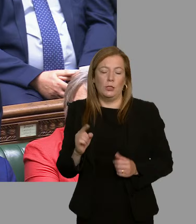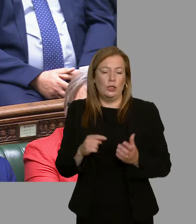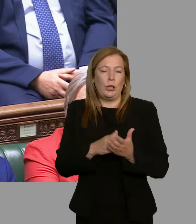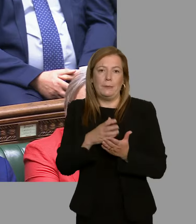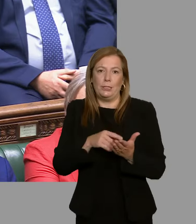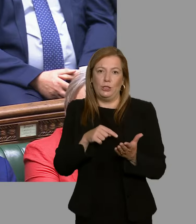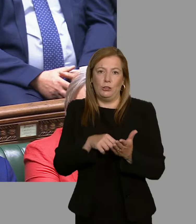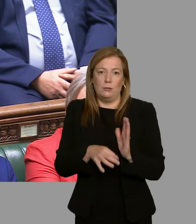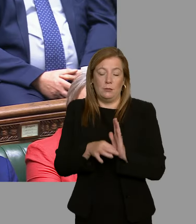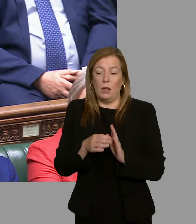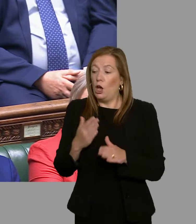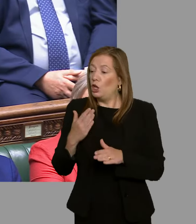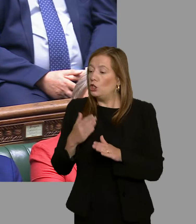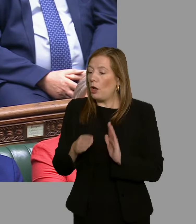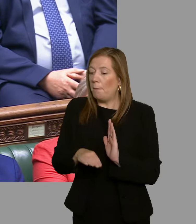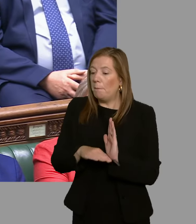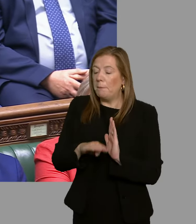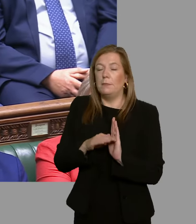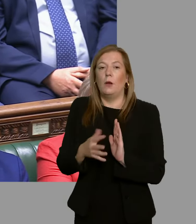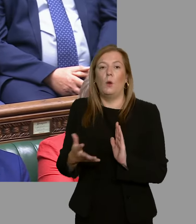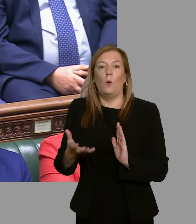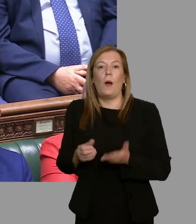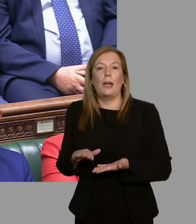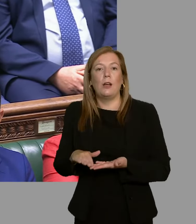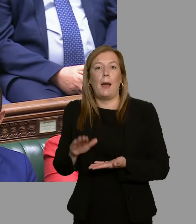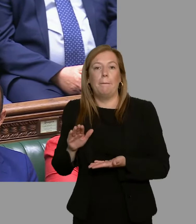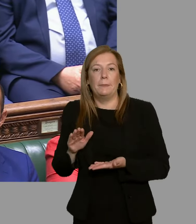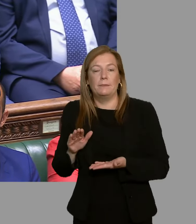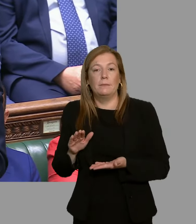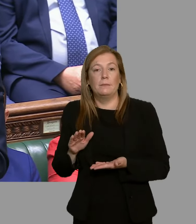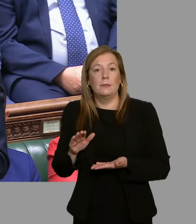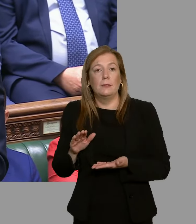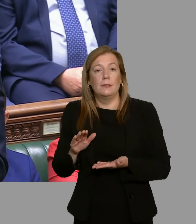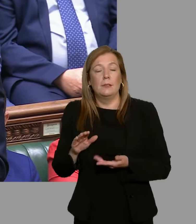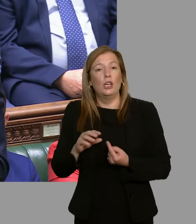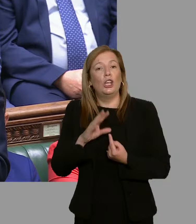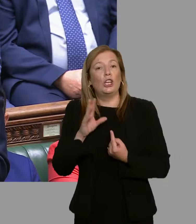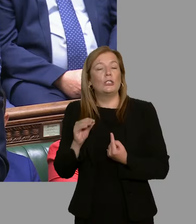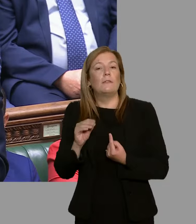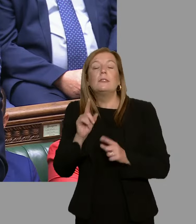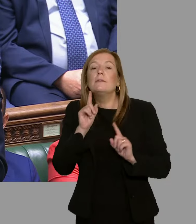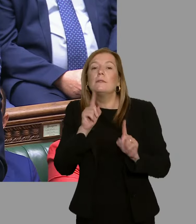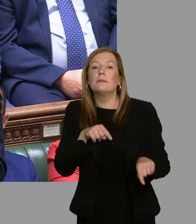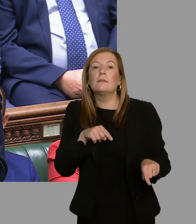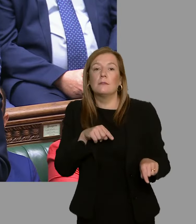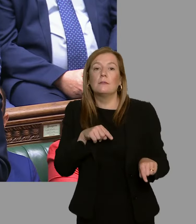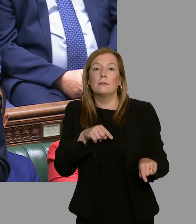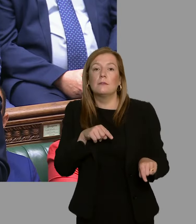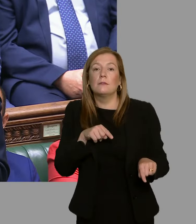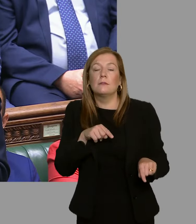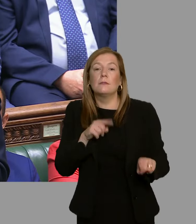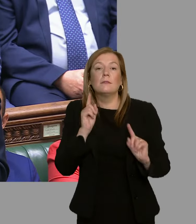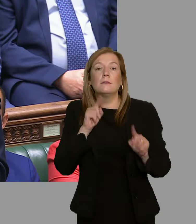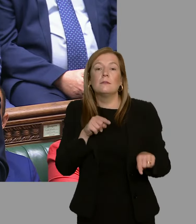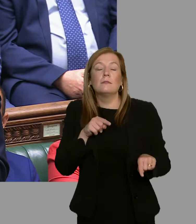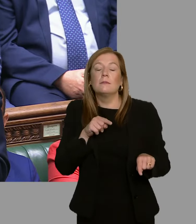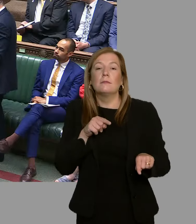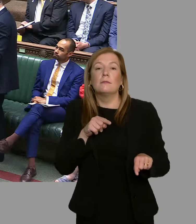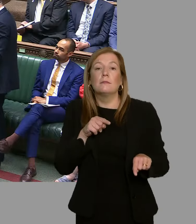the Conservatives chose not to do that and instead brought in large numbers of care workers from